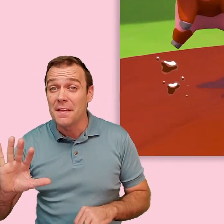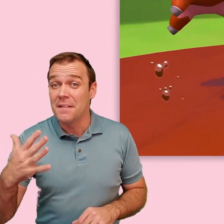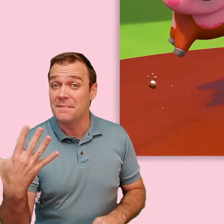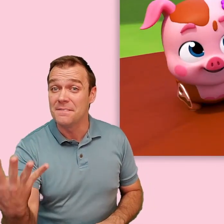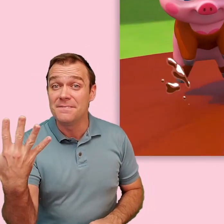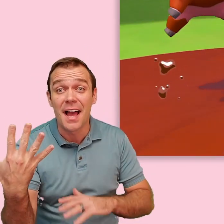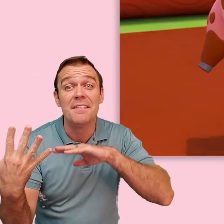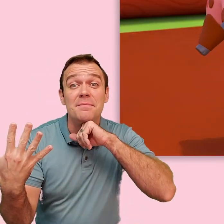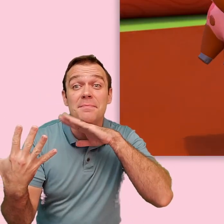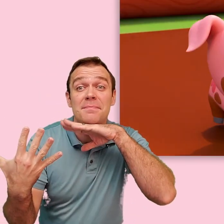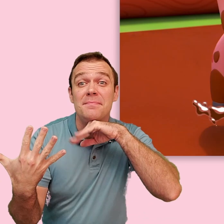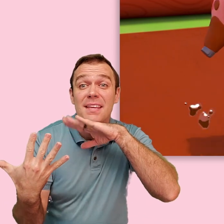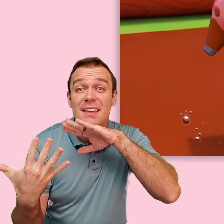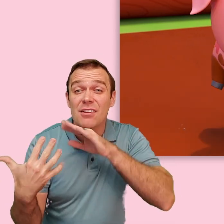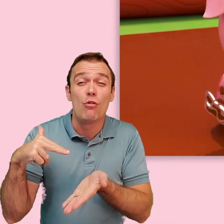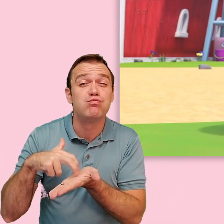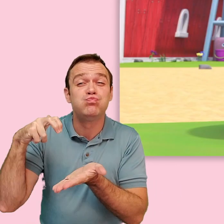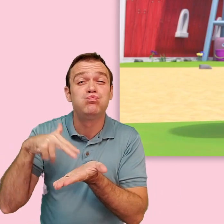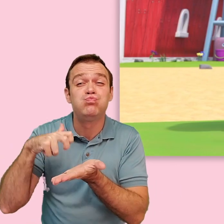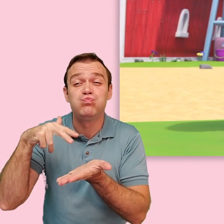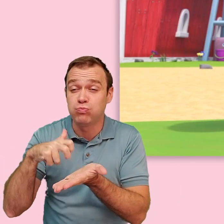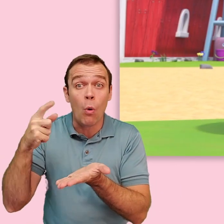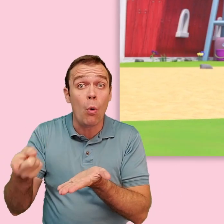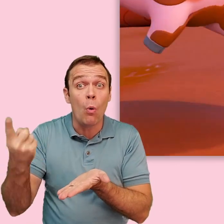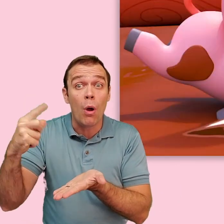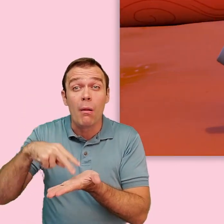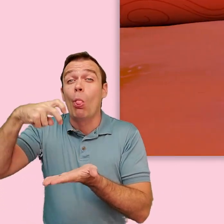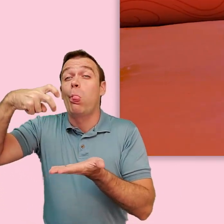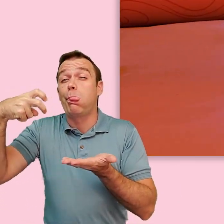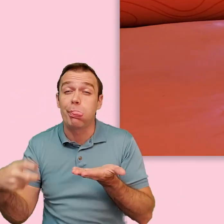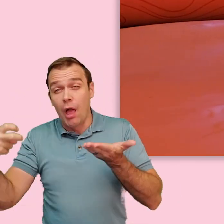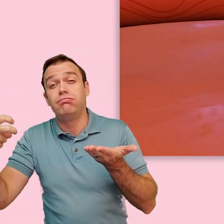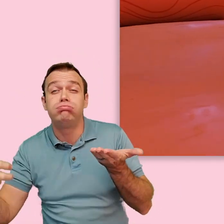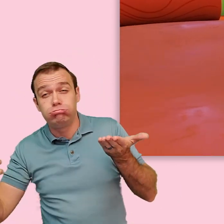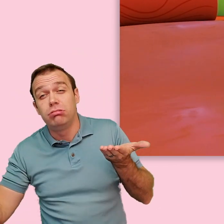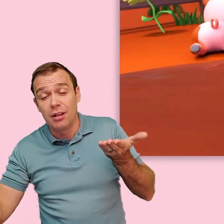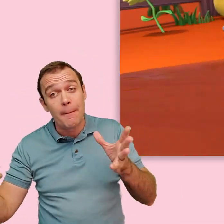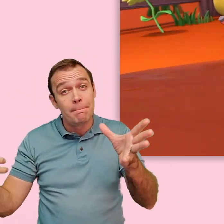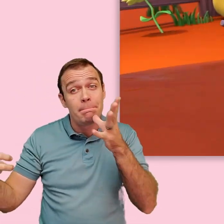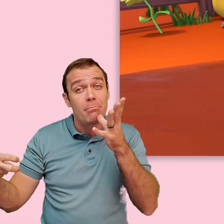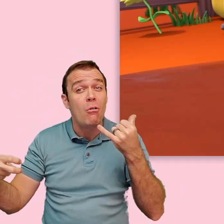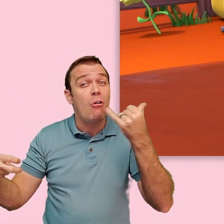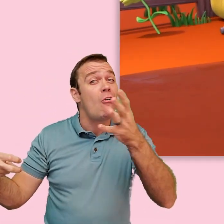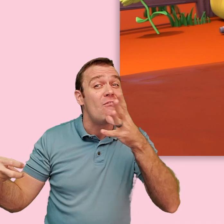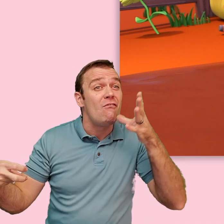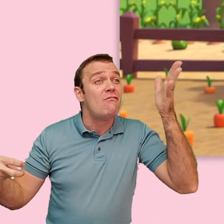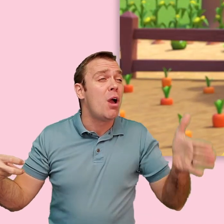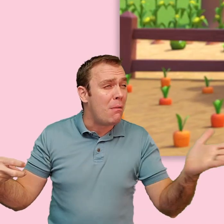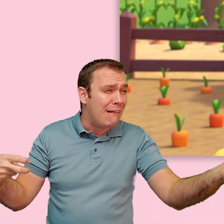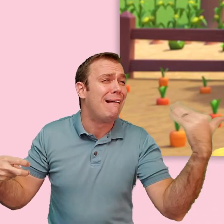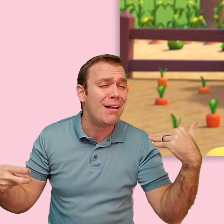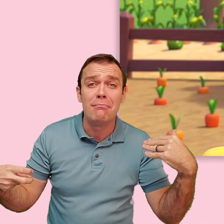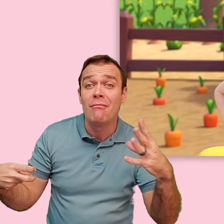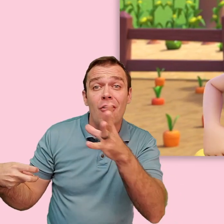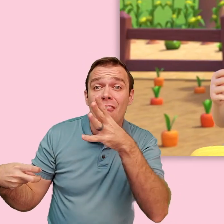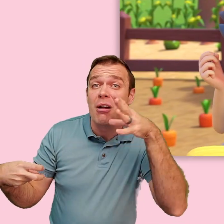Five little piggies jumping in the mud. One fell down with a great big thud. Mama called the farmer and the